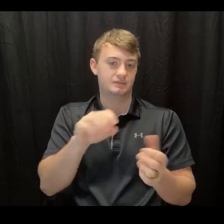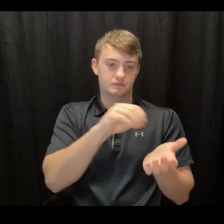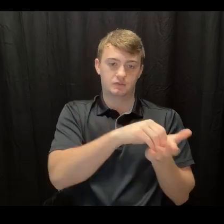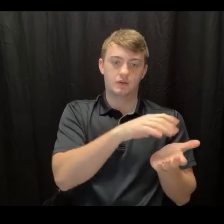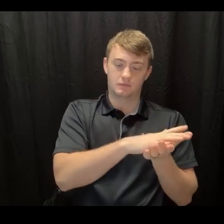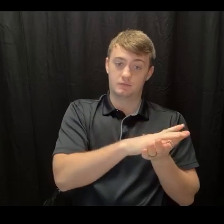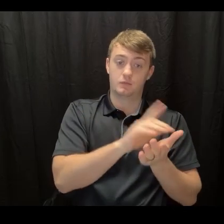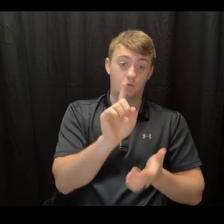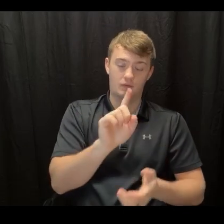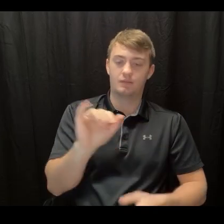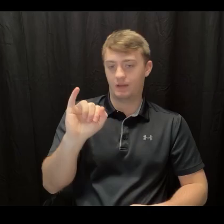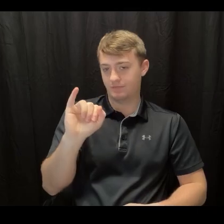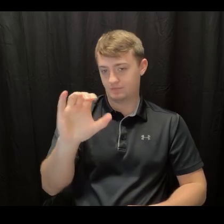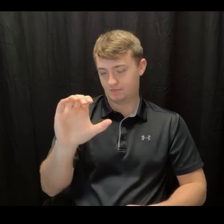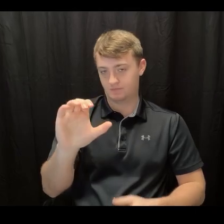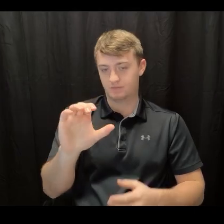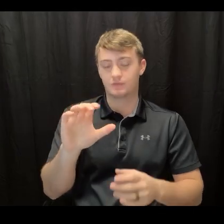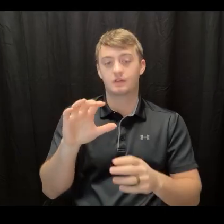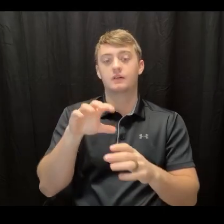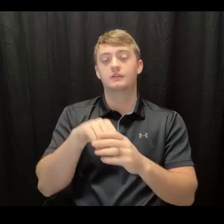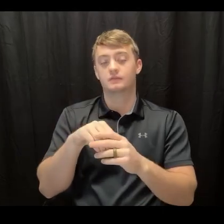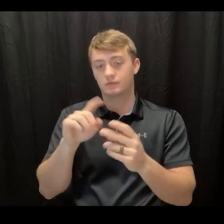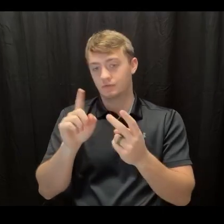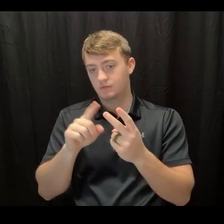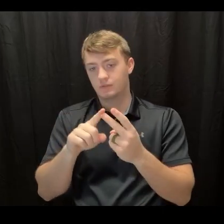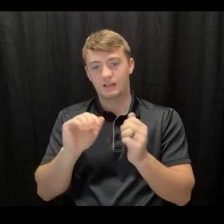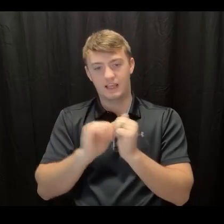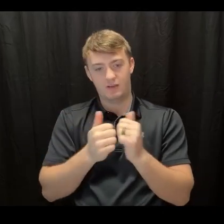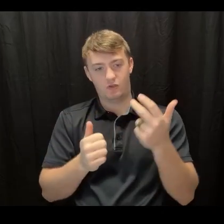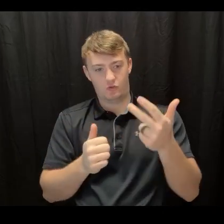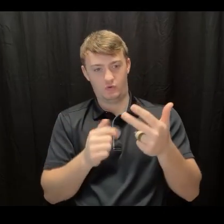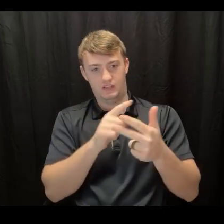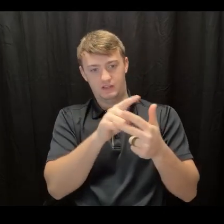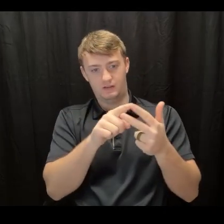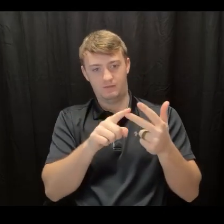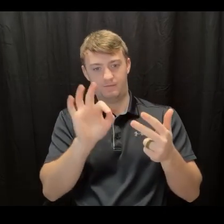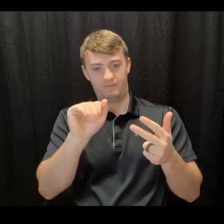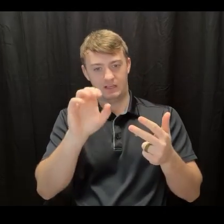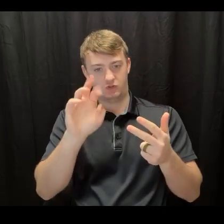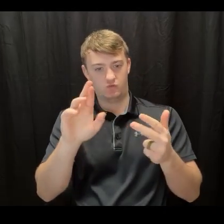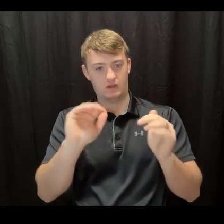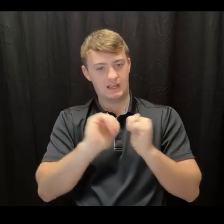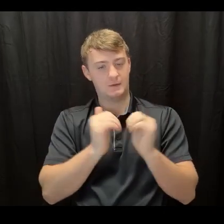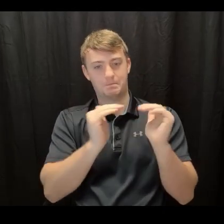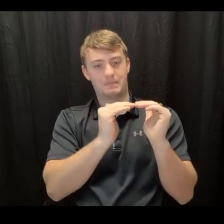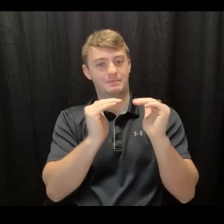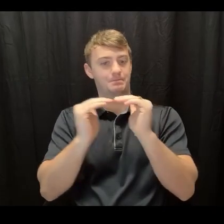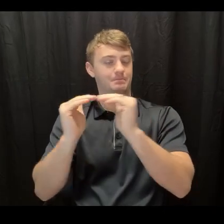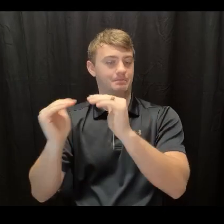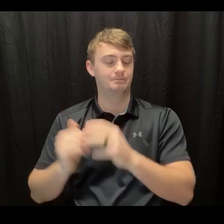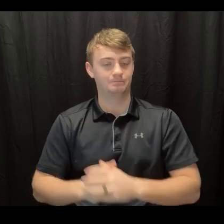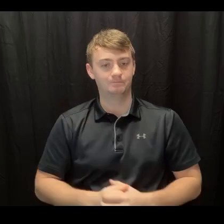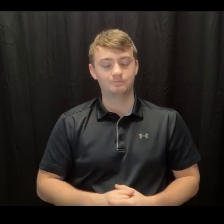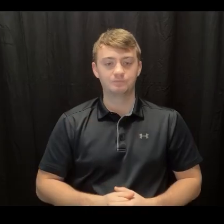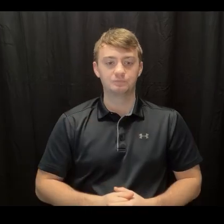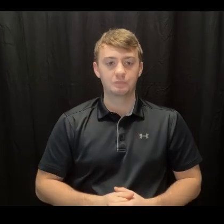to be documented in Infinite Campus, along with a description of how those 3 factors were met.